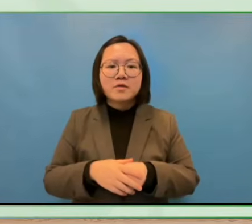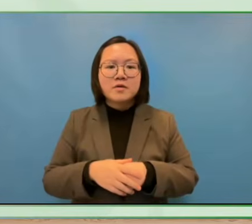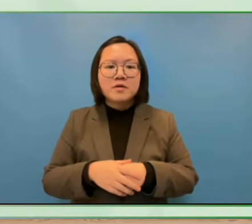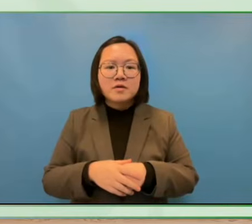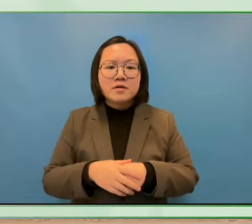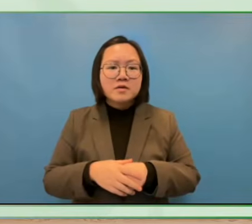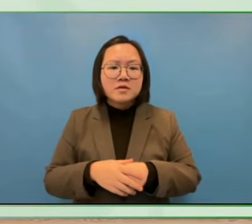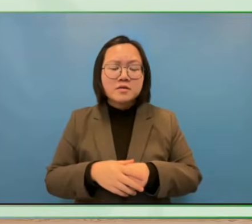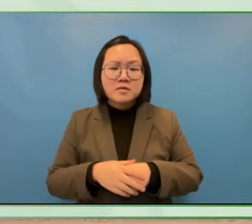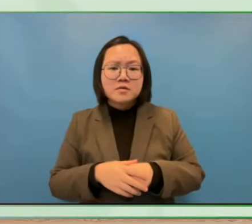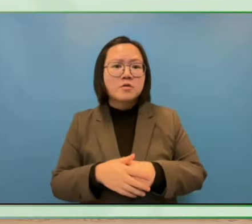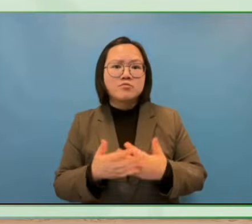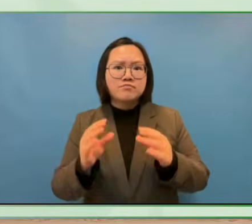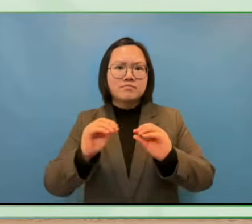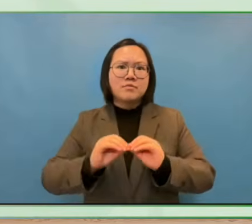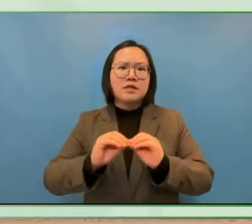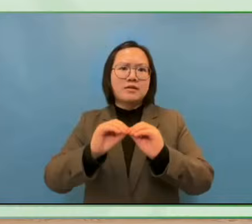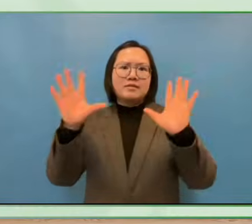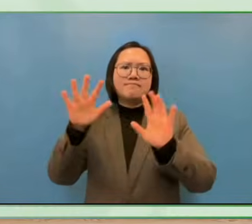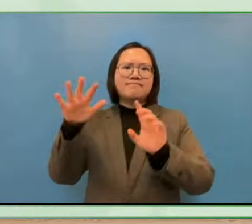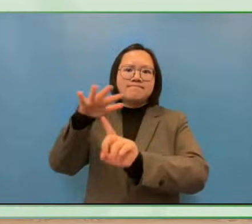climate crisis